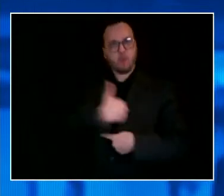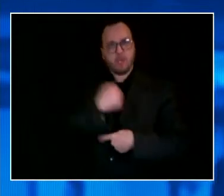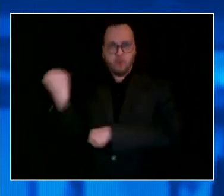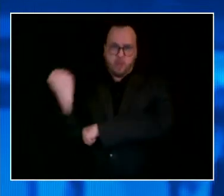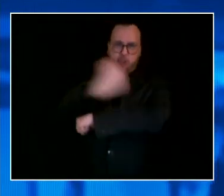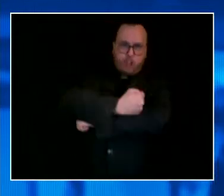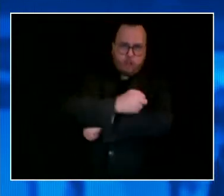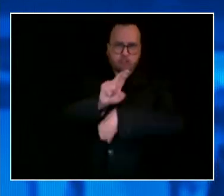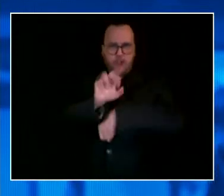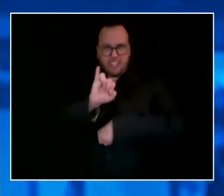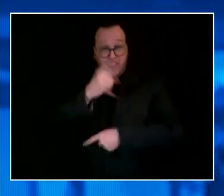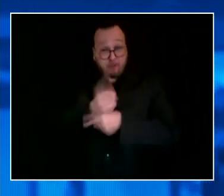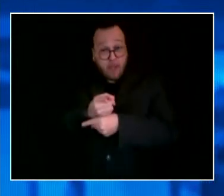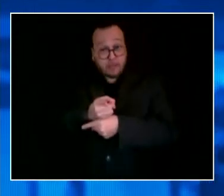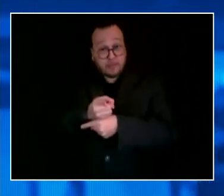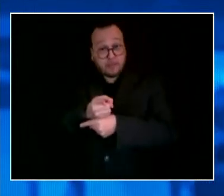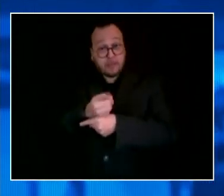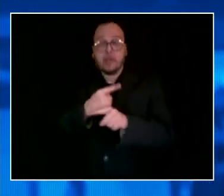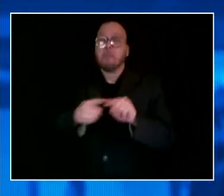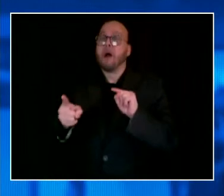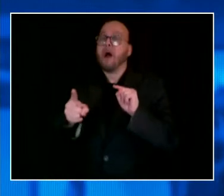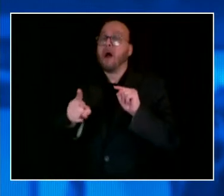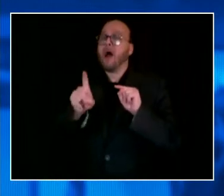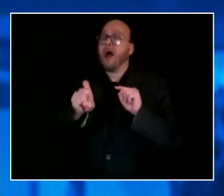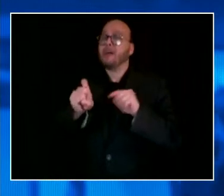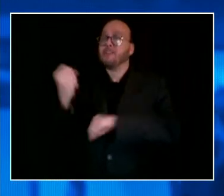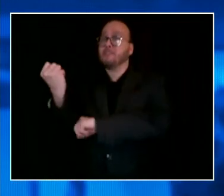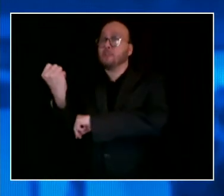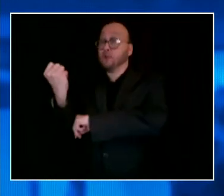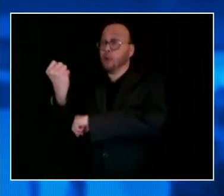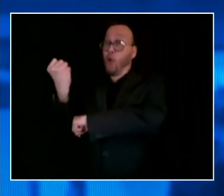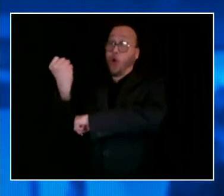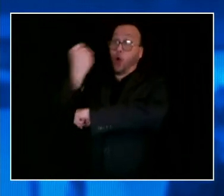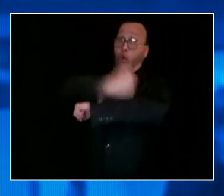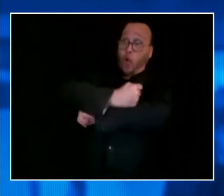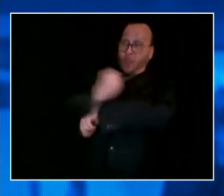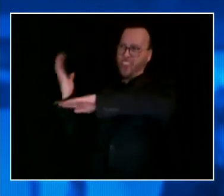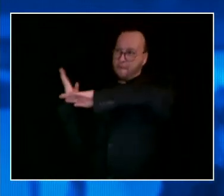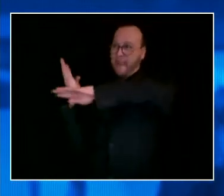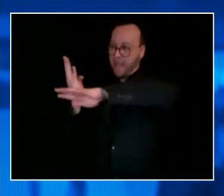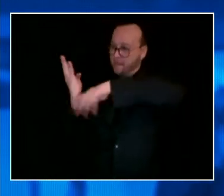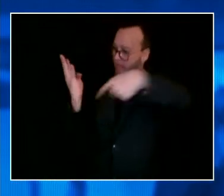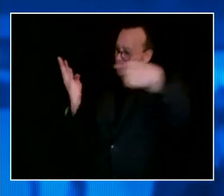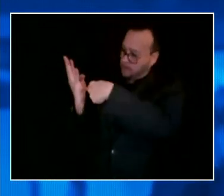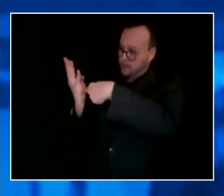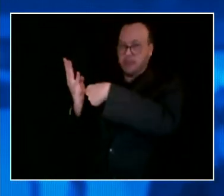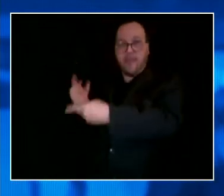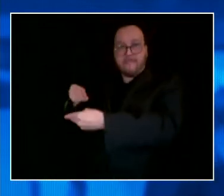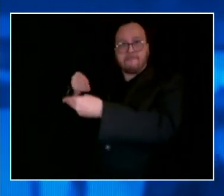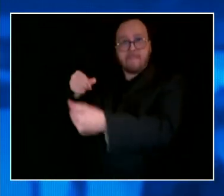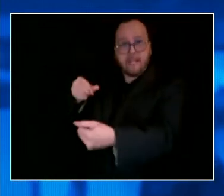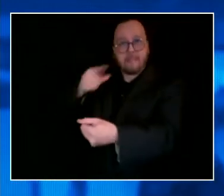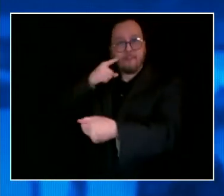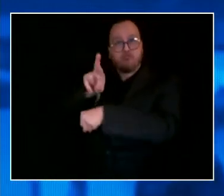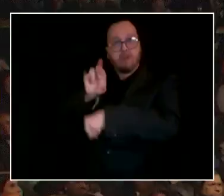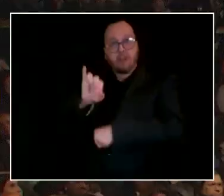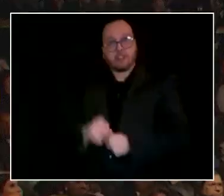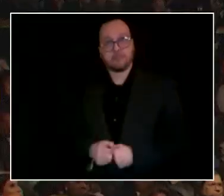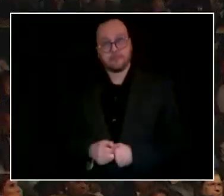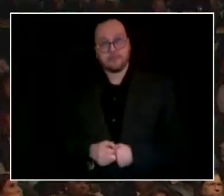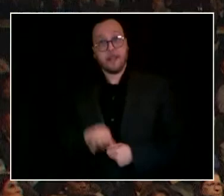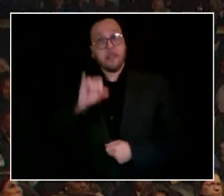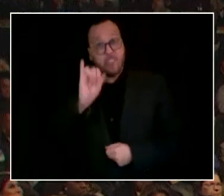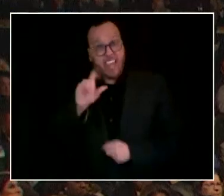yes, but we have to close the damn pipeline that feeds Rikers. That's what this is about.